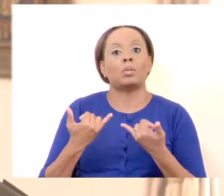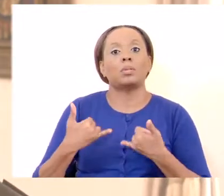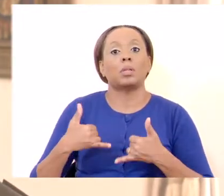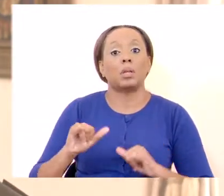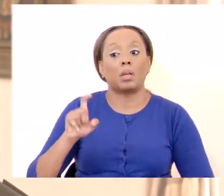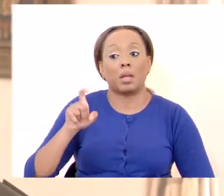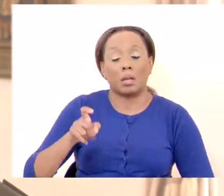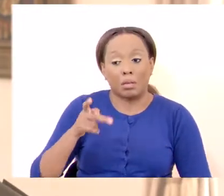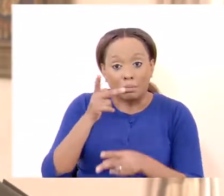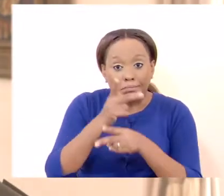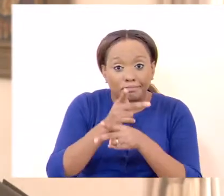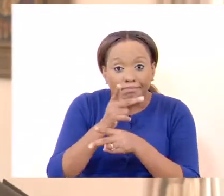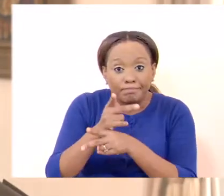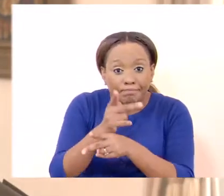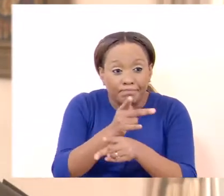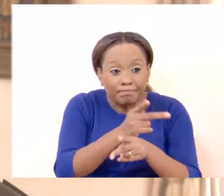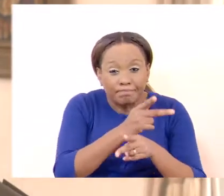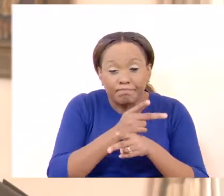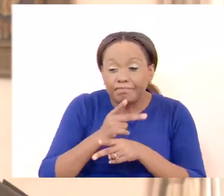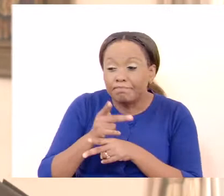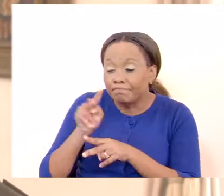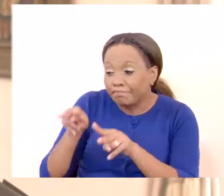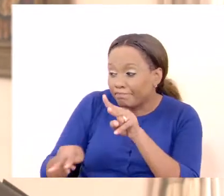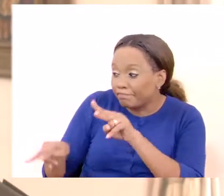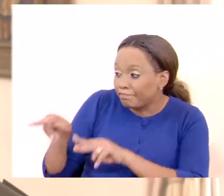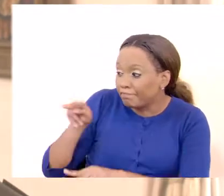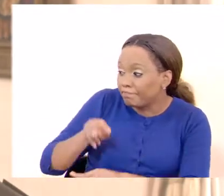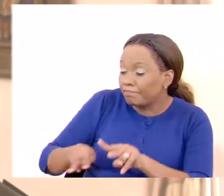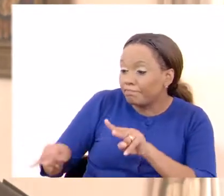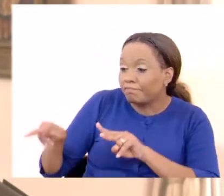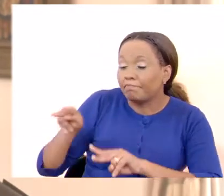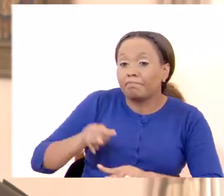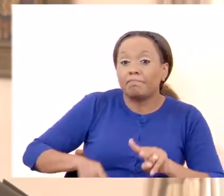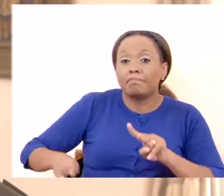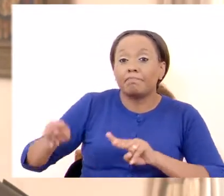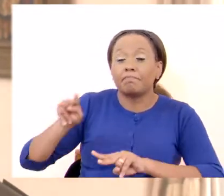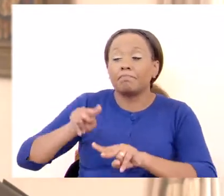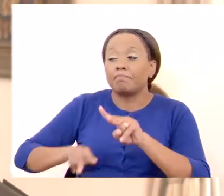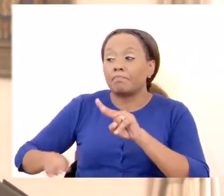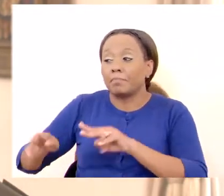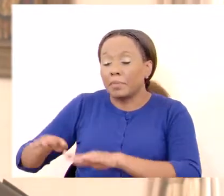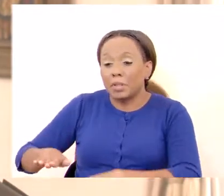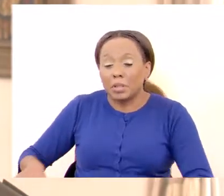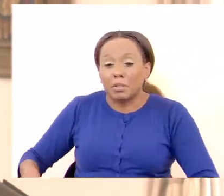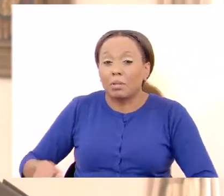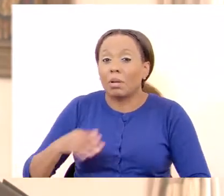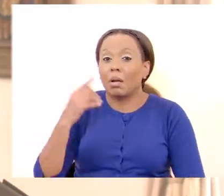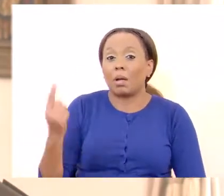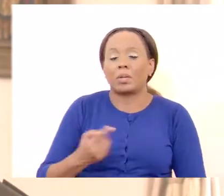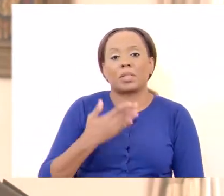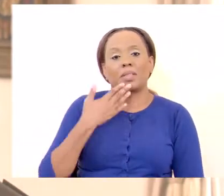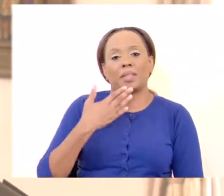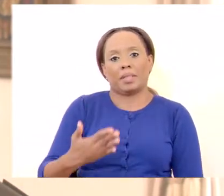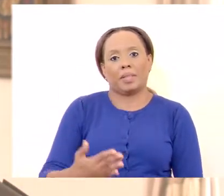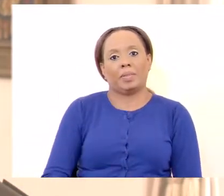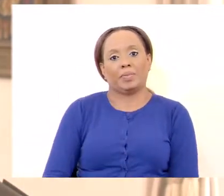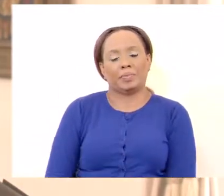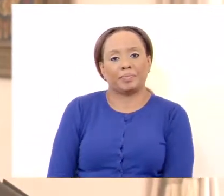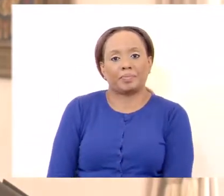watch out for these cases because they always follow acute infections. Thank you, Ambassador.